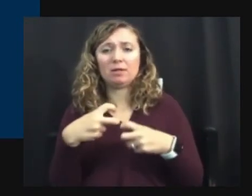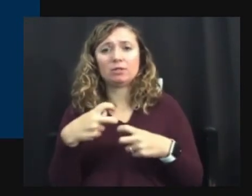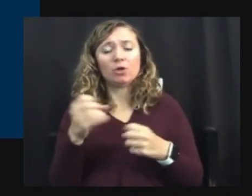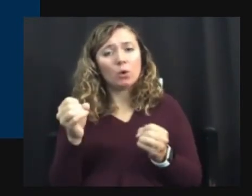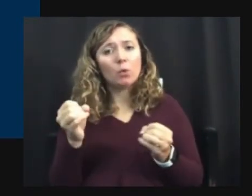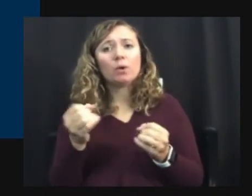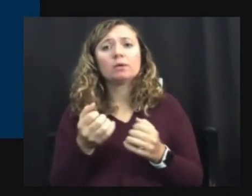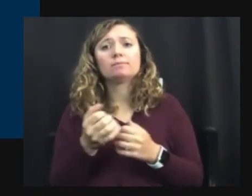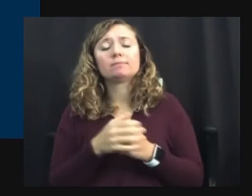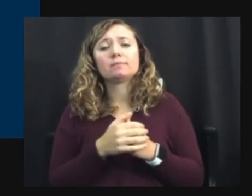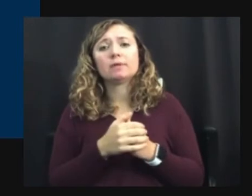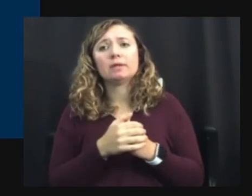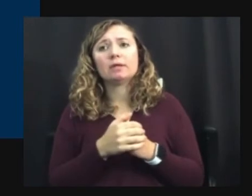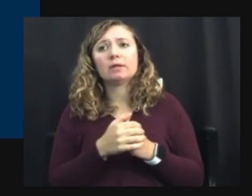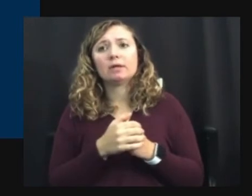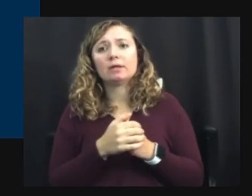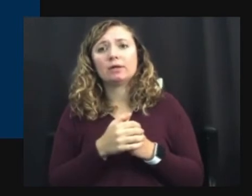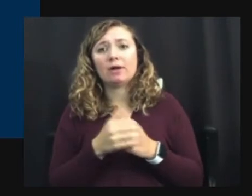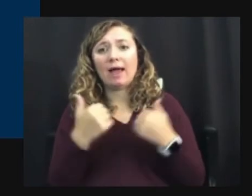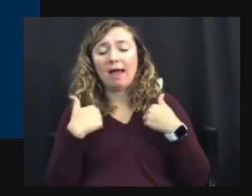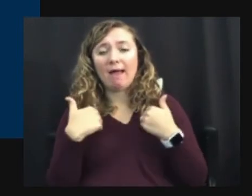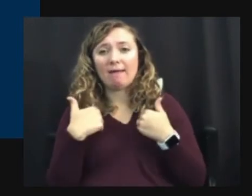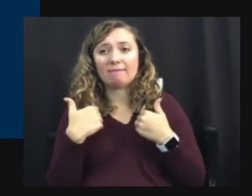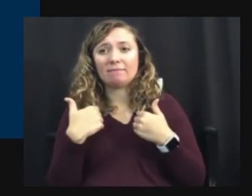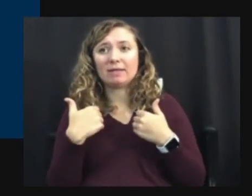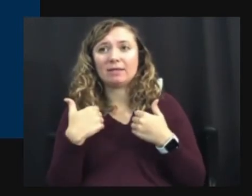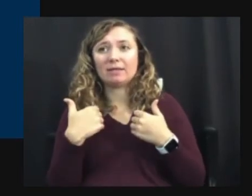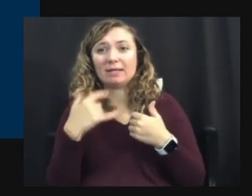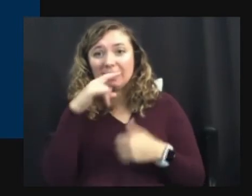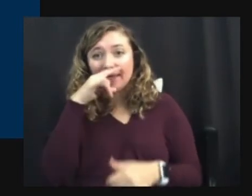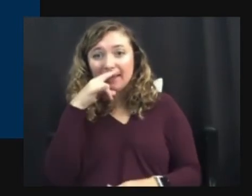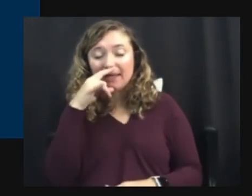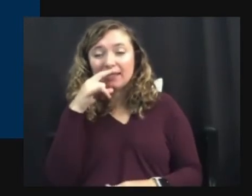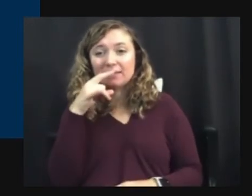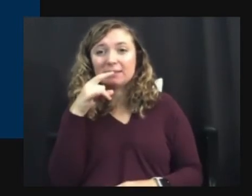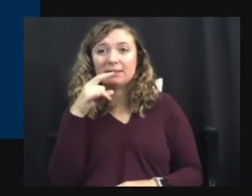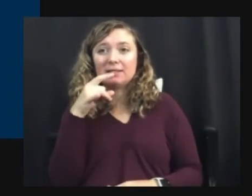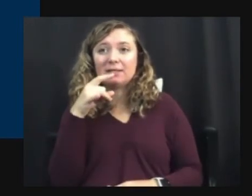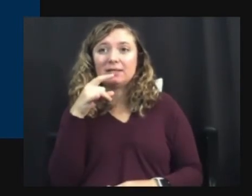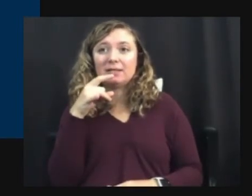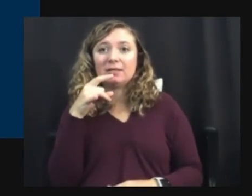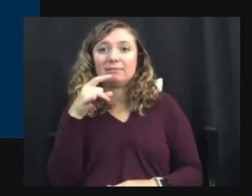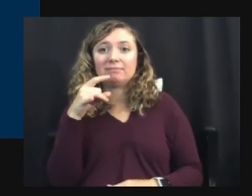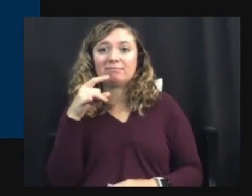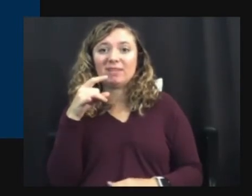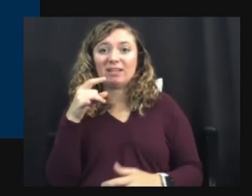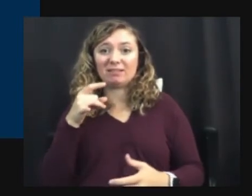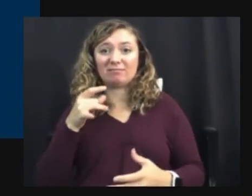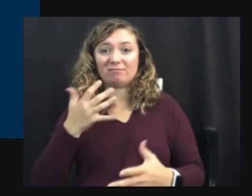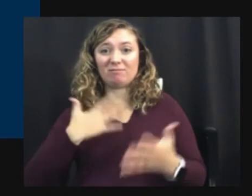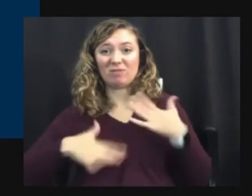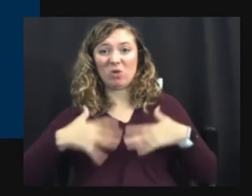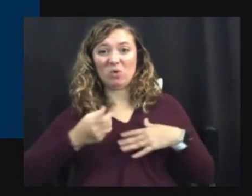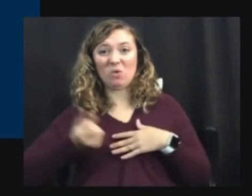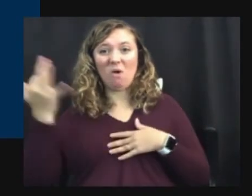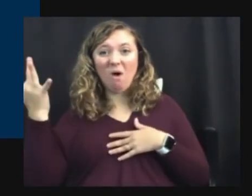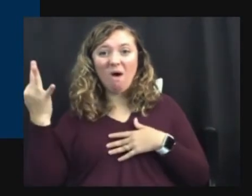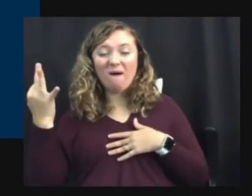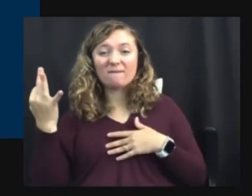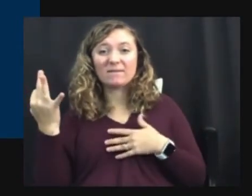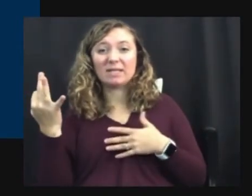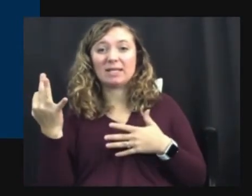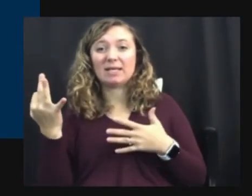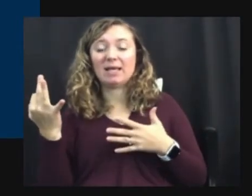child disrobe with a stranger who forcibly holds them down on a toilet to toilet train